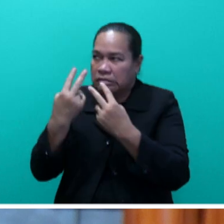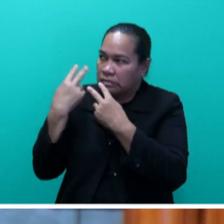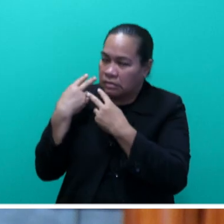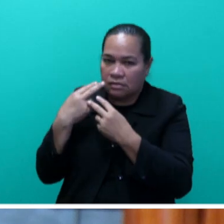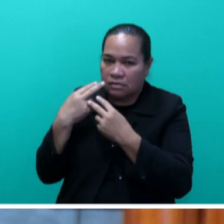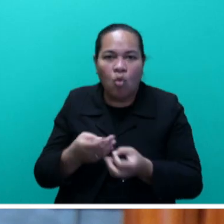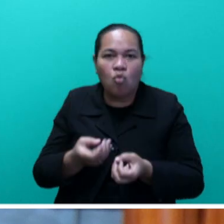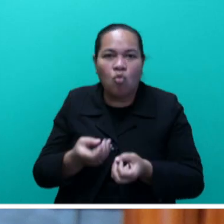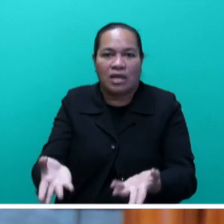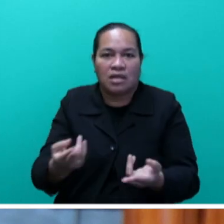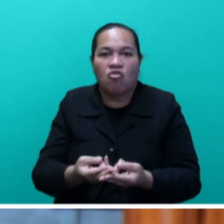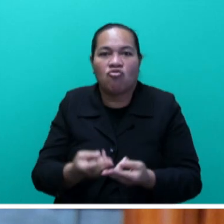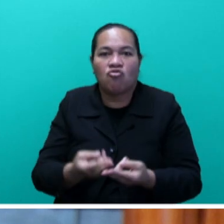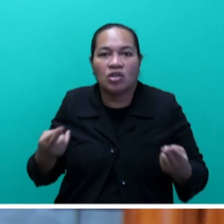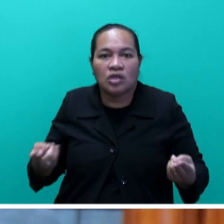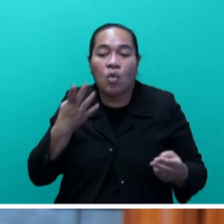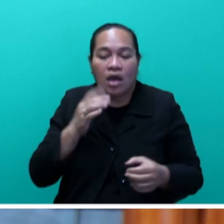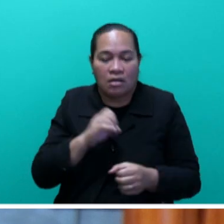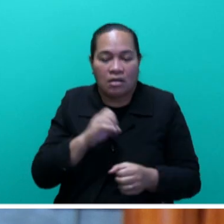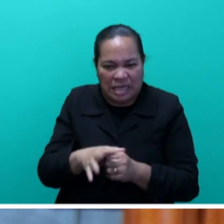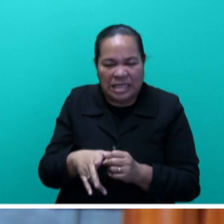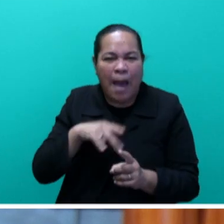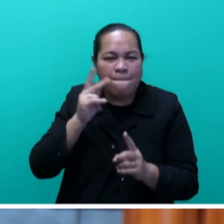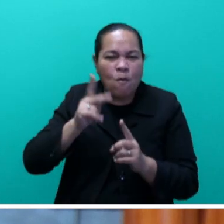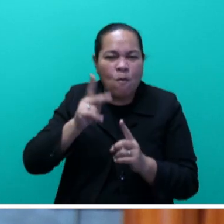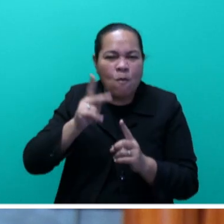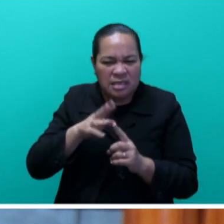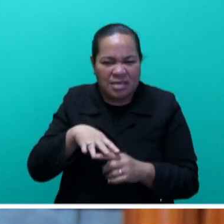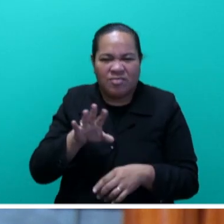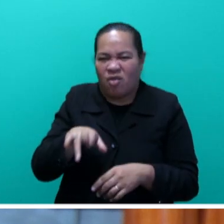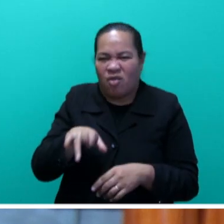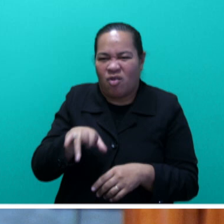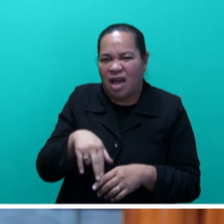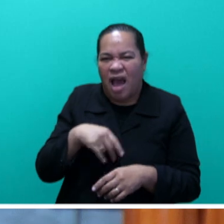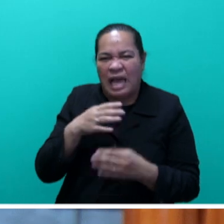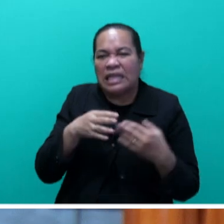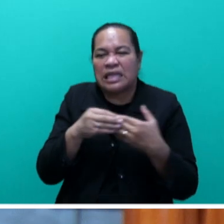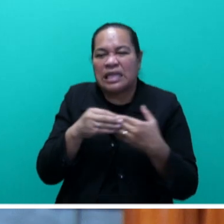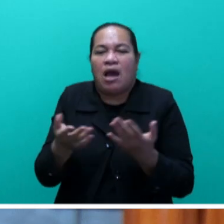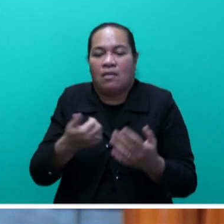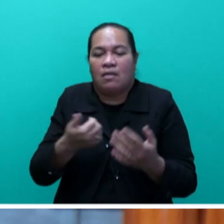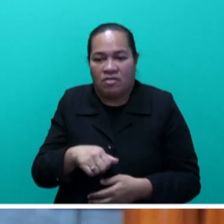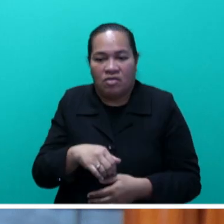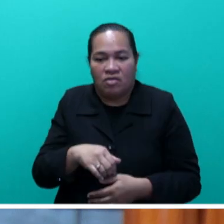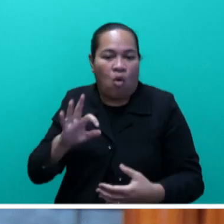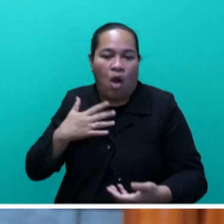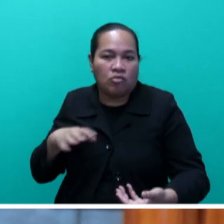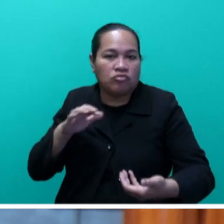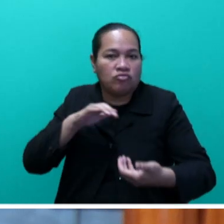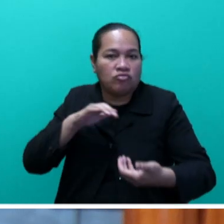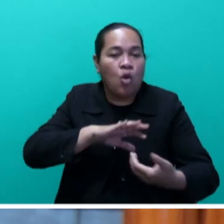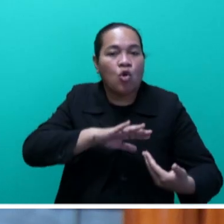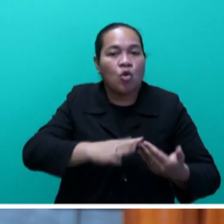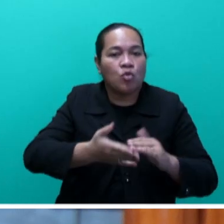resources during the COVID crisis and the politicking and pettiness of leaders who refused to join hands with community organizations